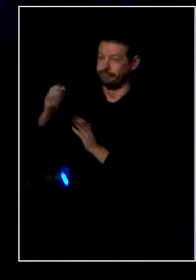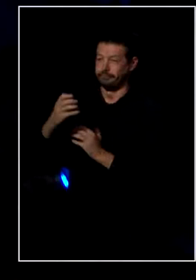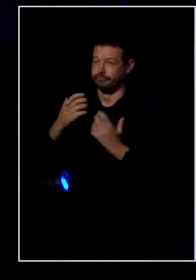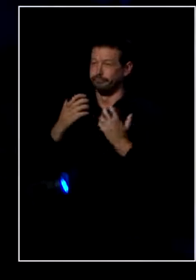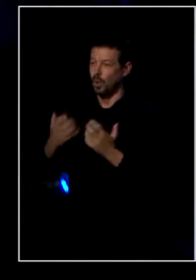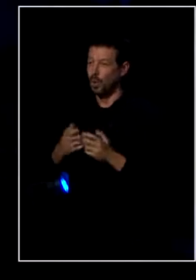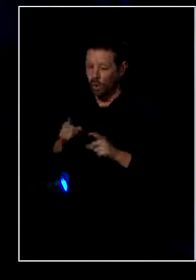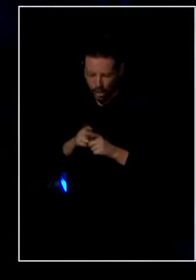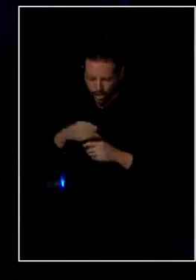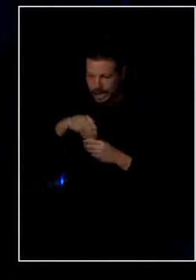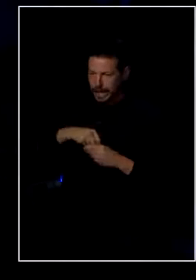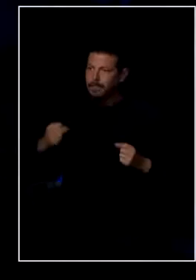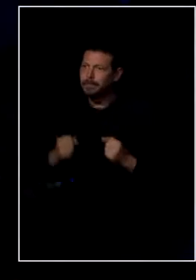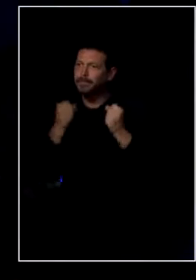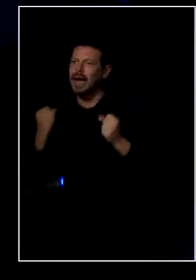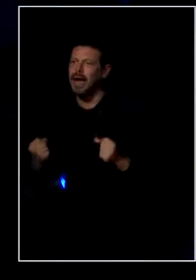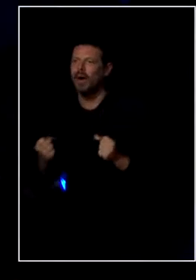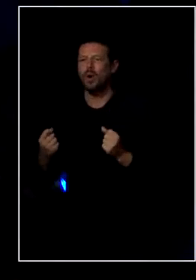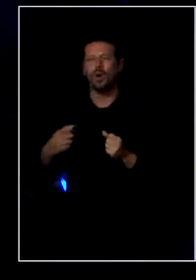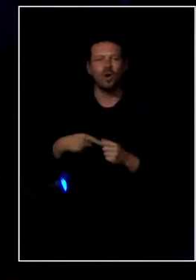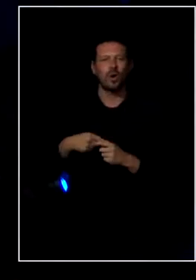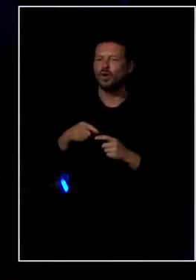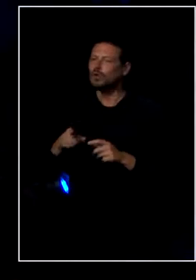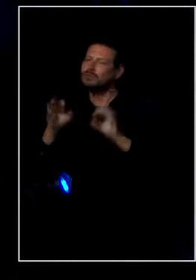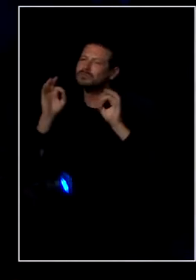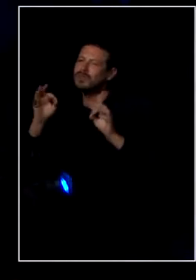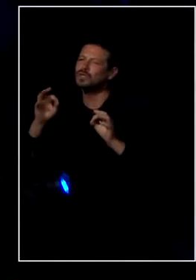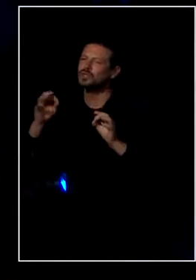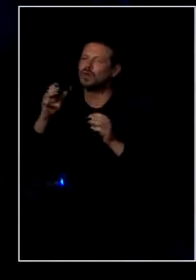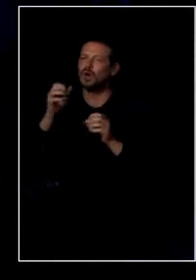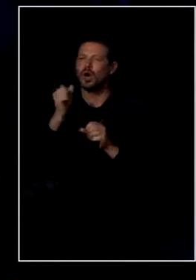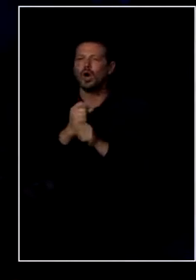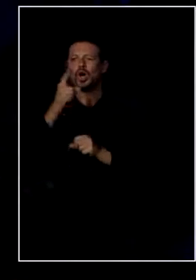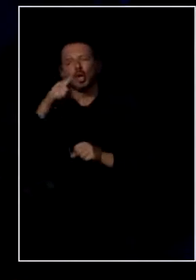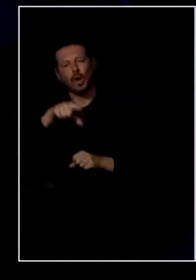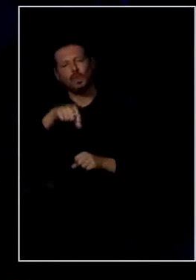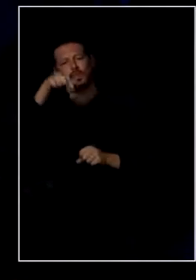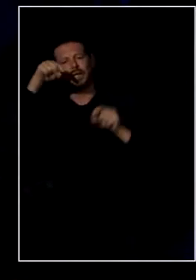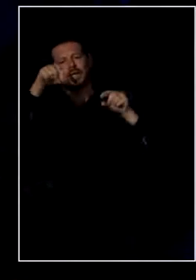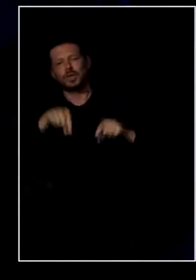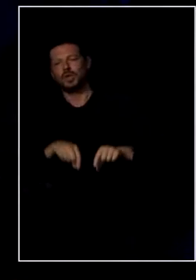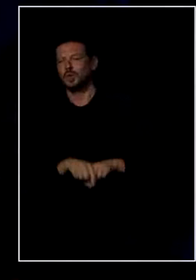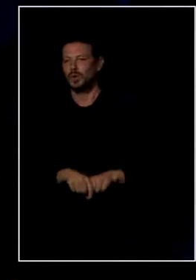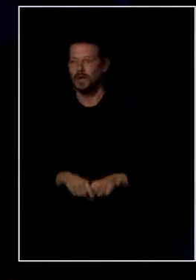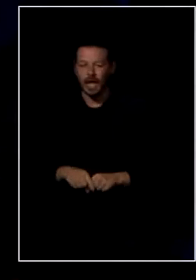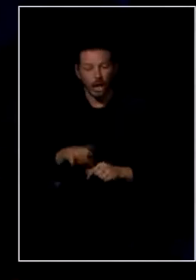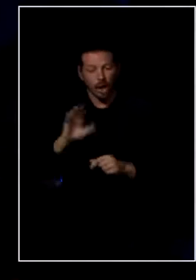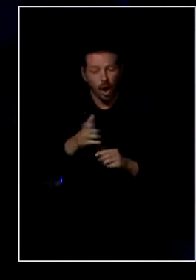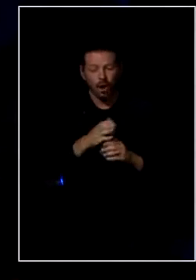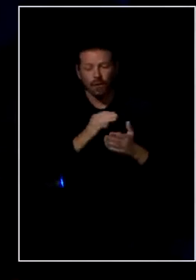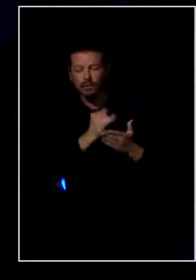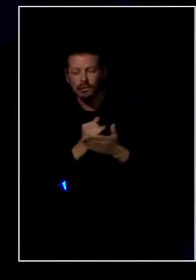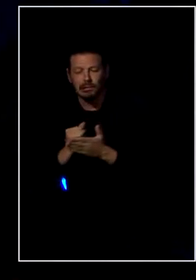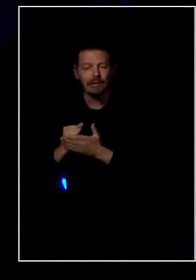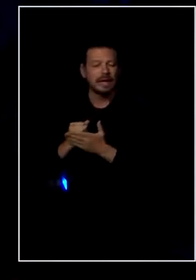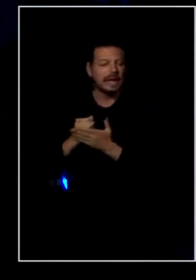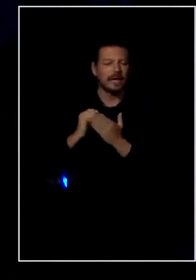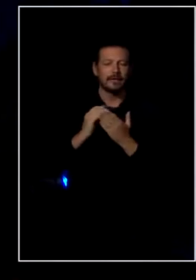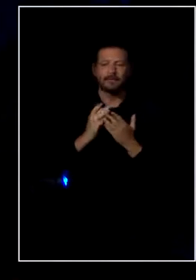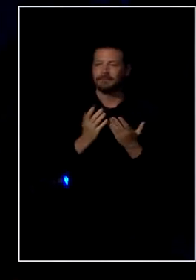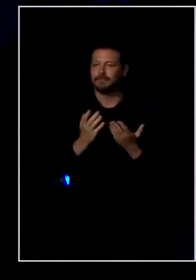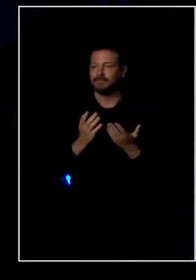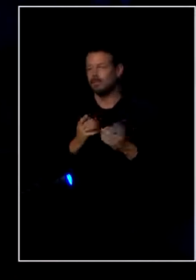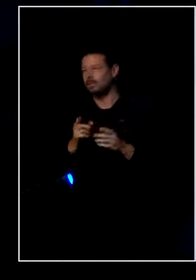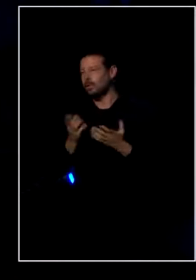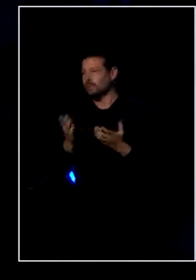power, and you're special because you were chosen by God, and everything that is wrong with you, well, in the pre-existence, that's like